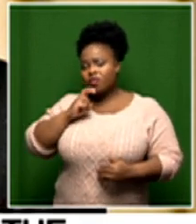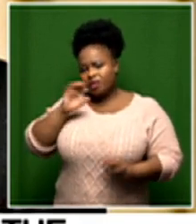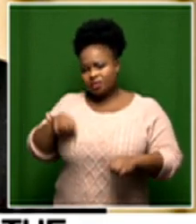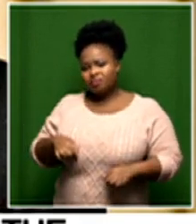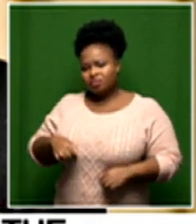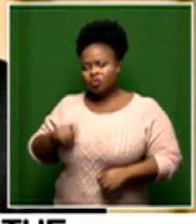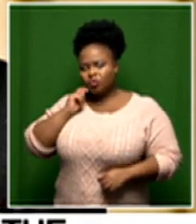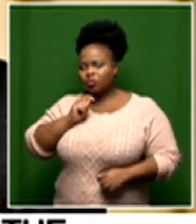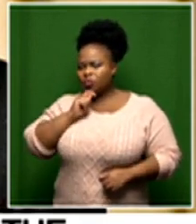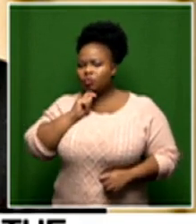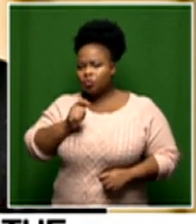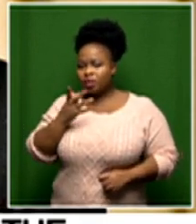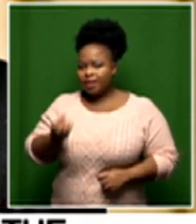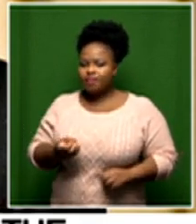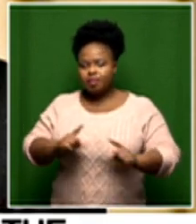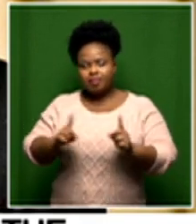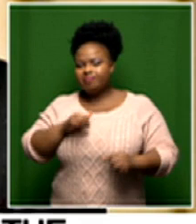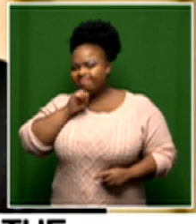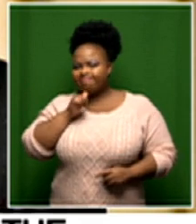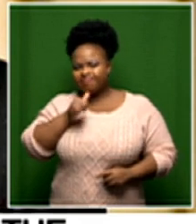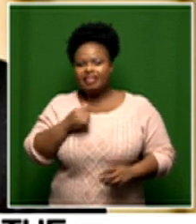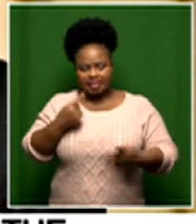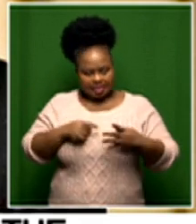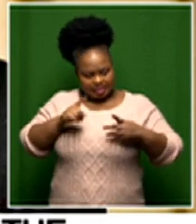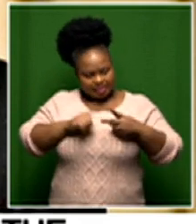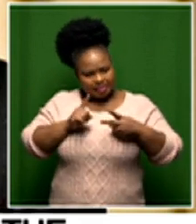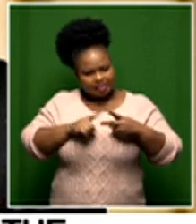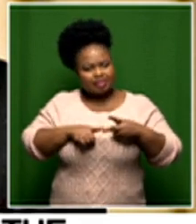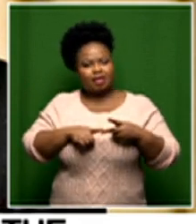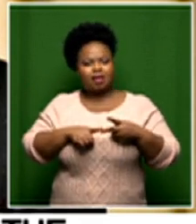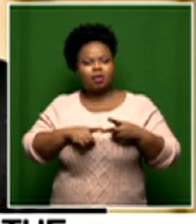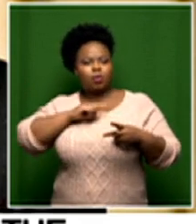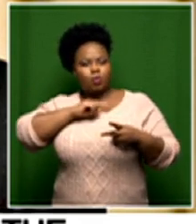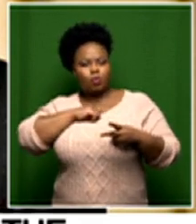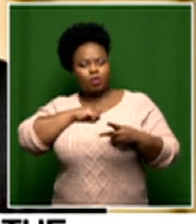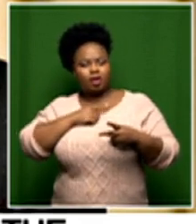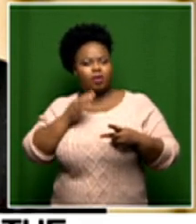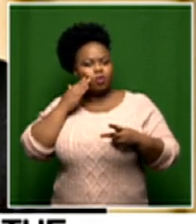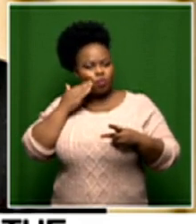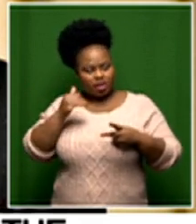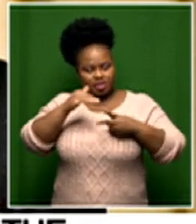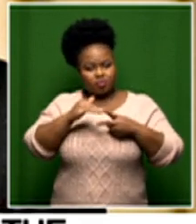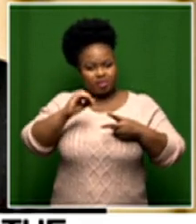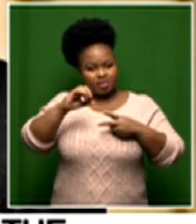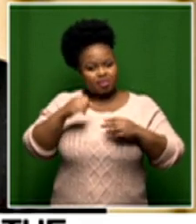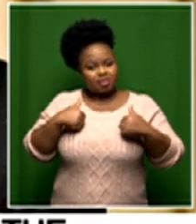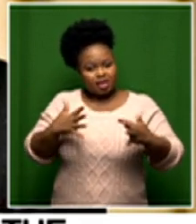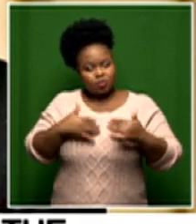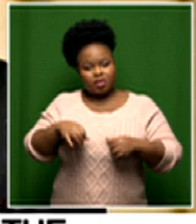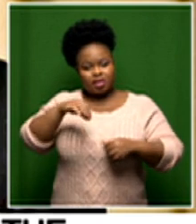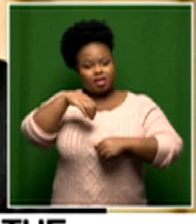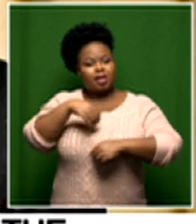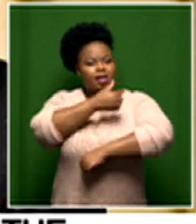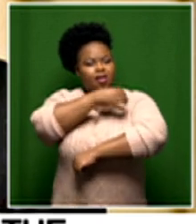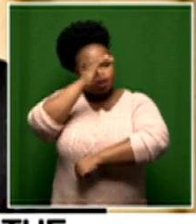maybe other people, but nevertheless, they are actually very close onto the starting of the vaccine. But we have to start